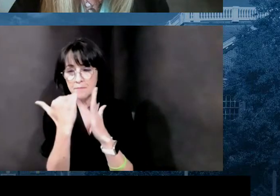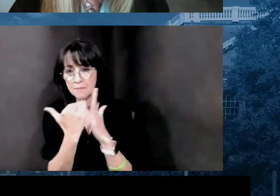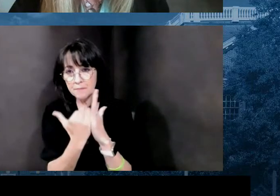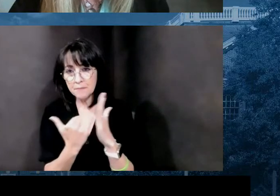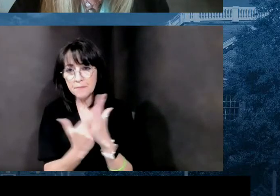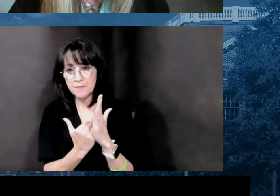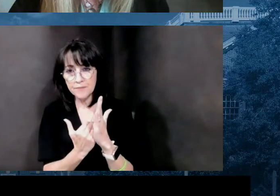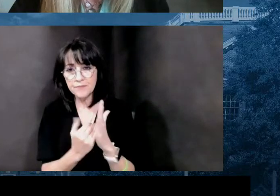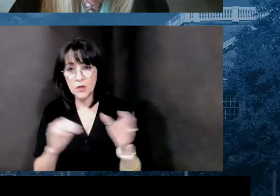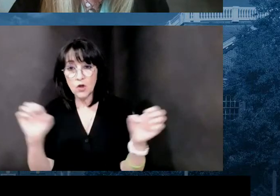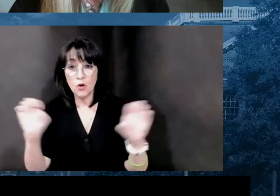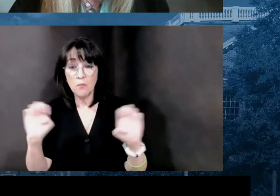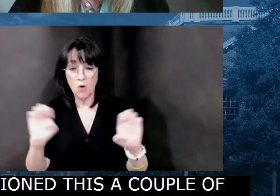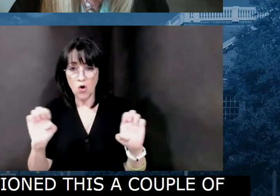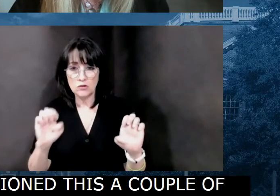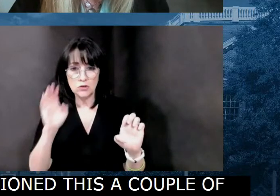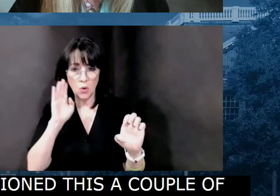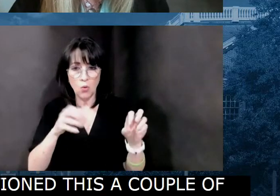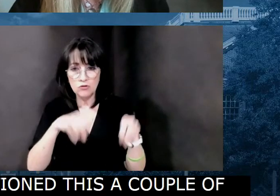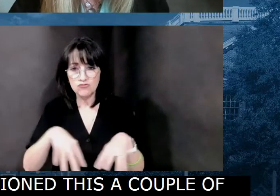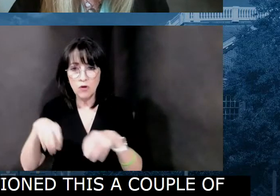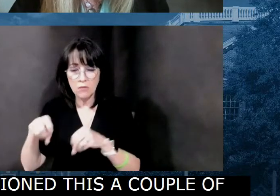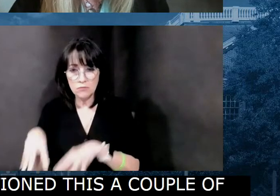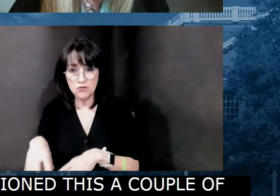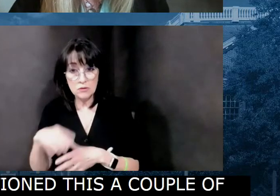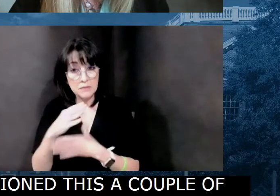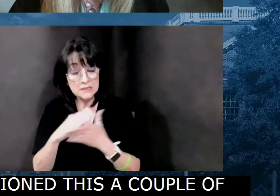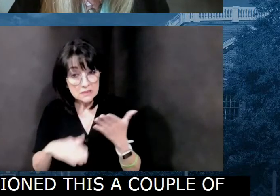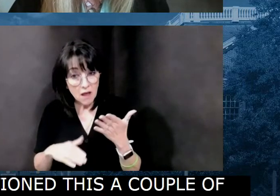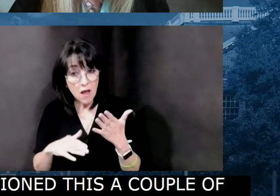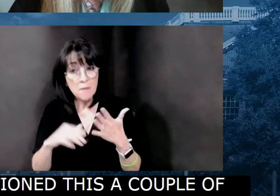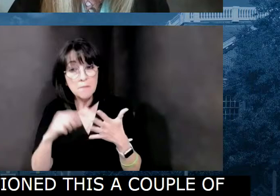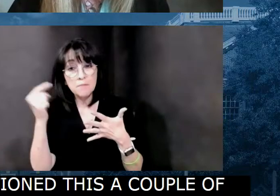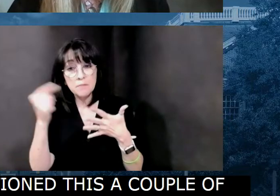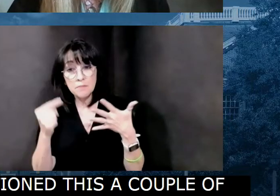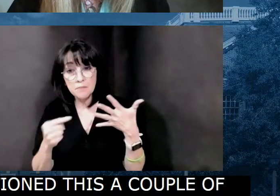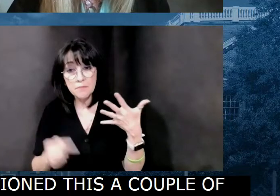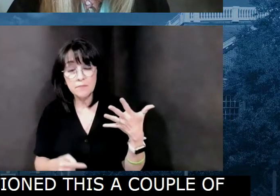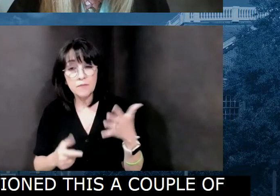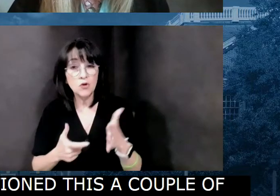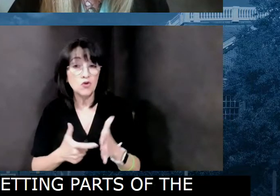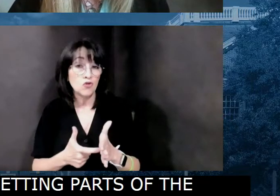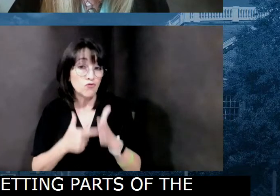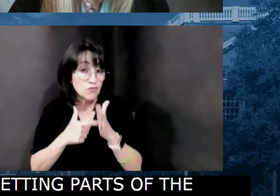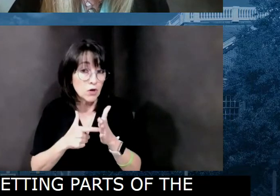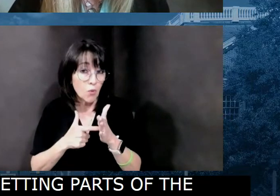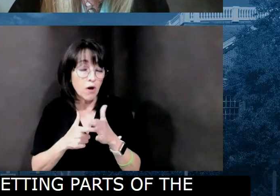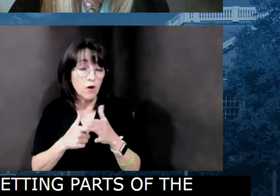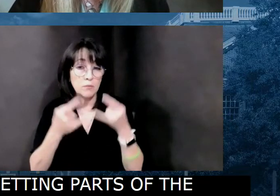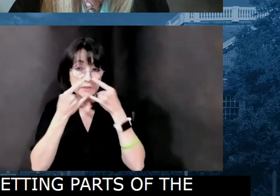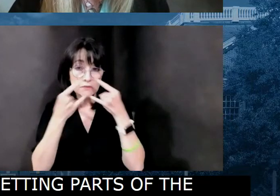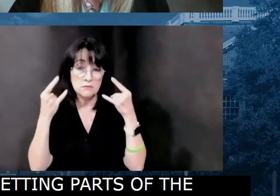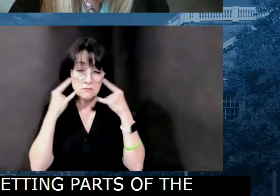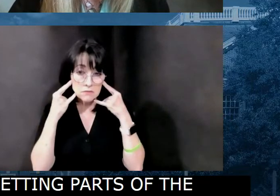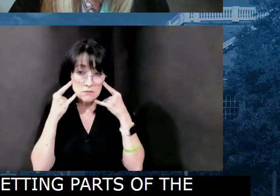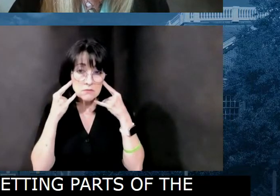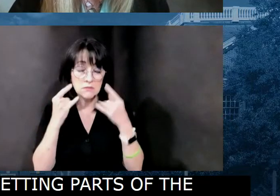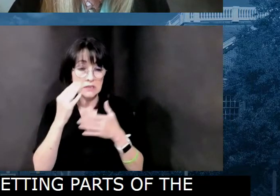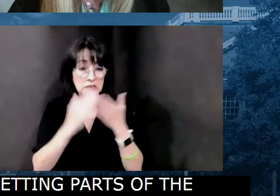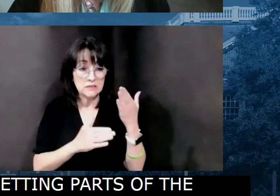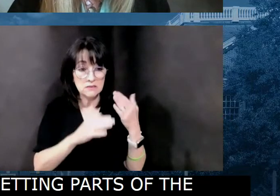they're unnecessary. There are still certain things like the requirements for mask wearing in certain